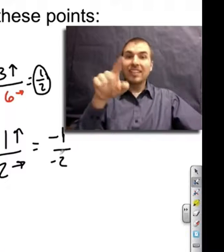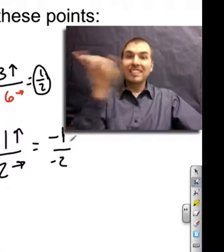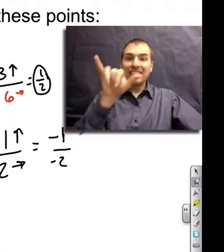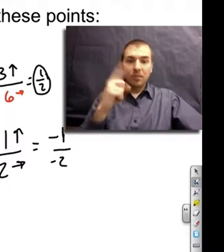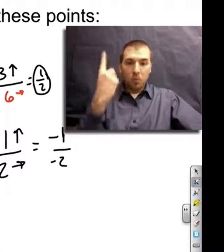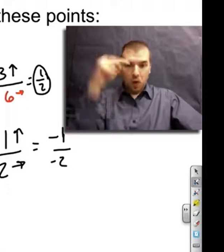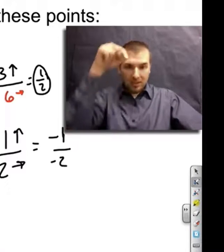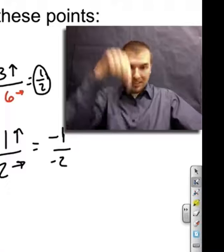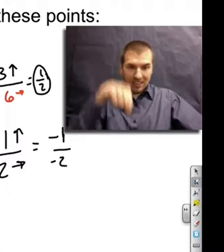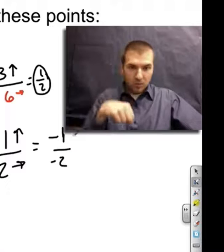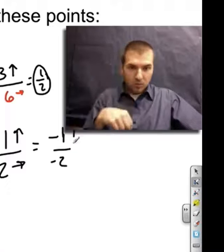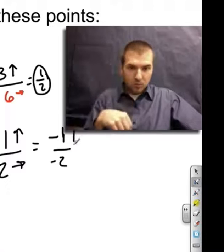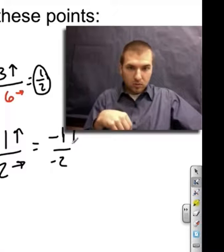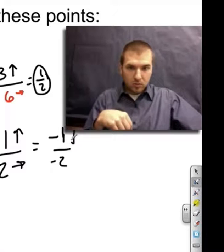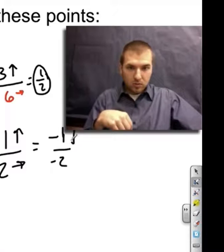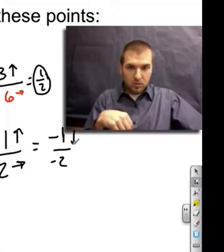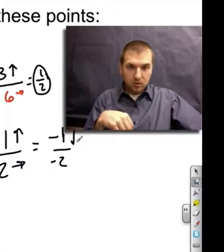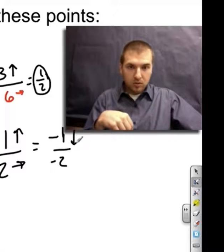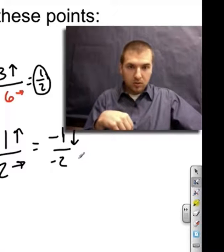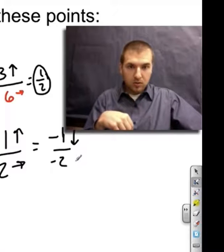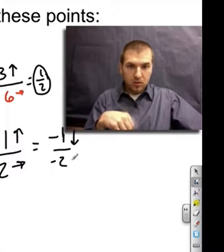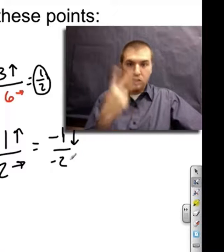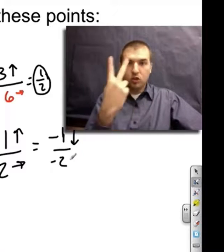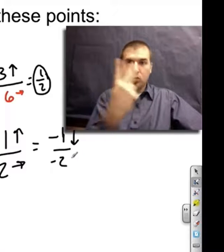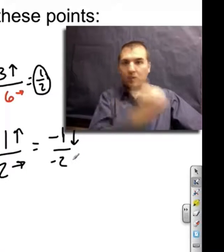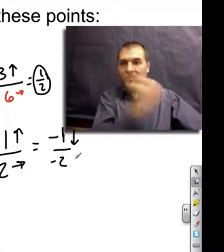So you're going down 1 over 2